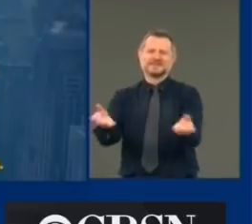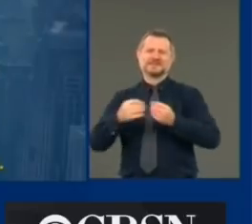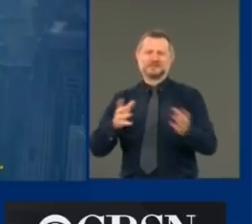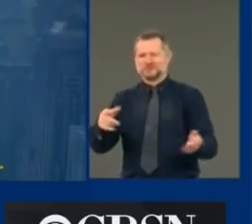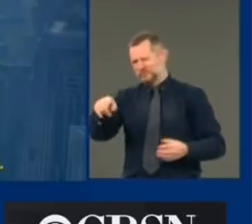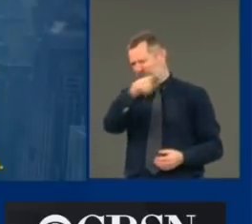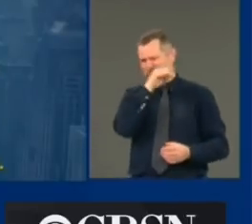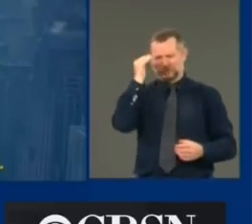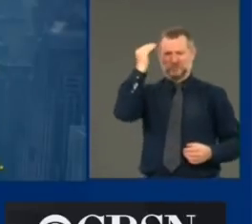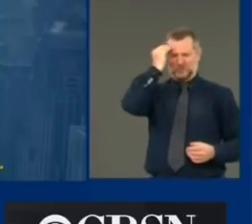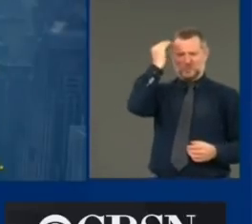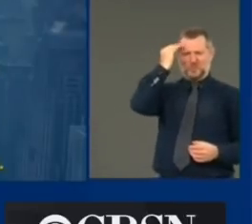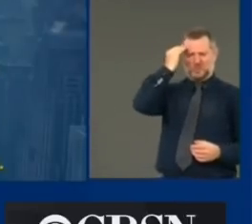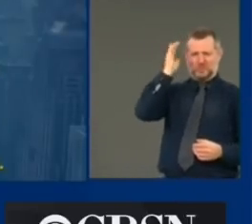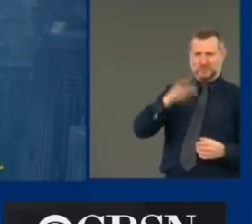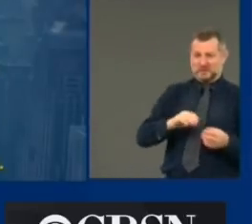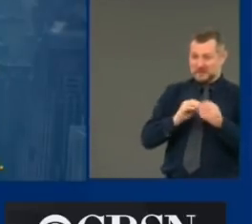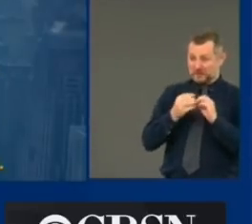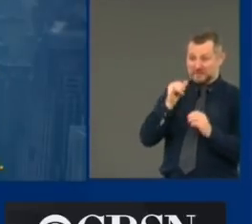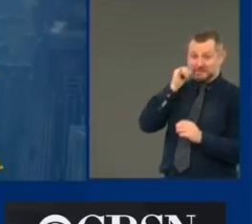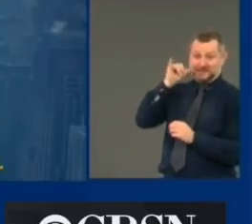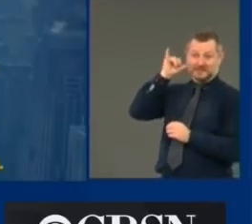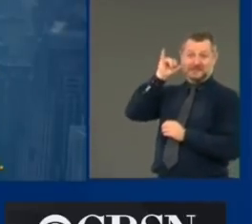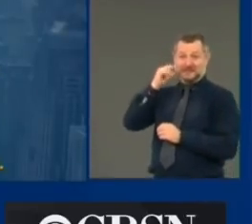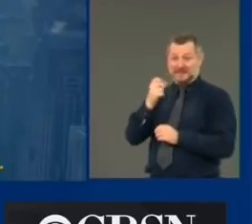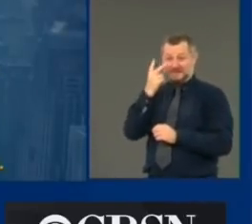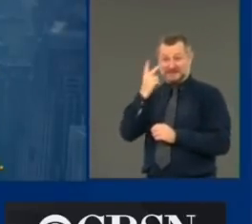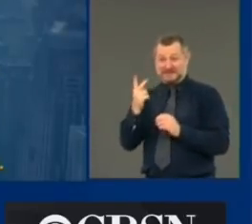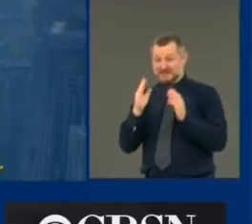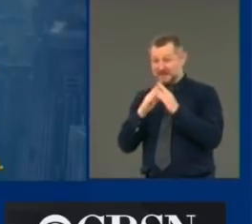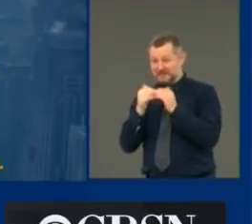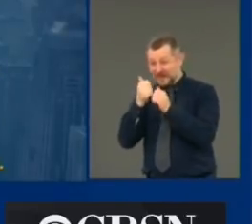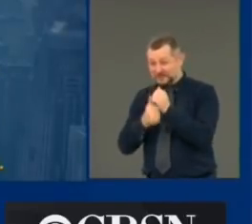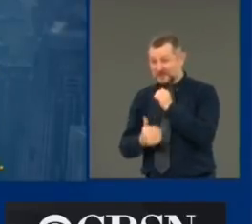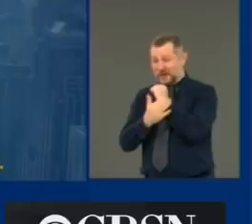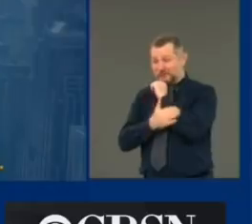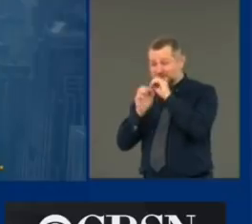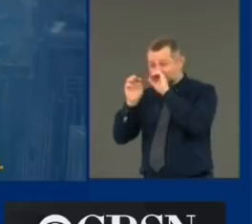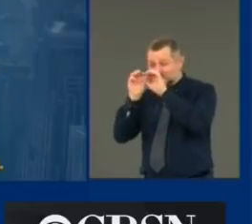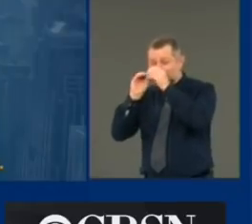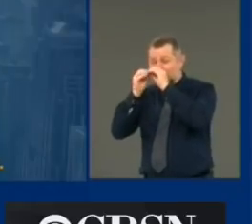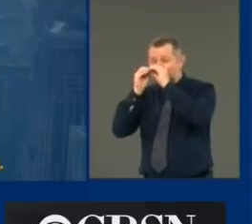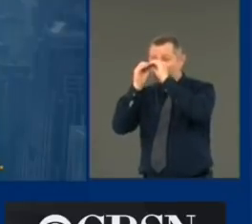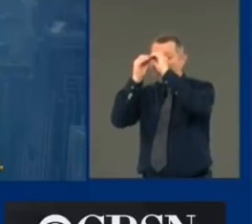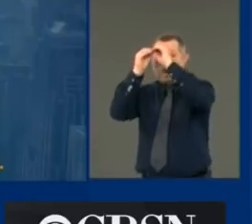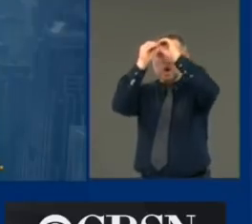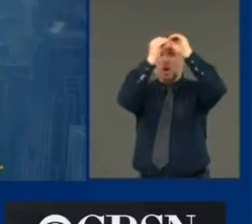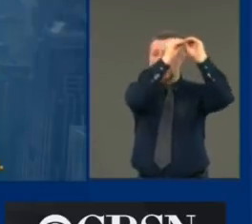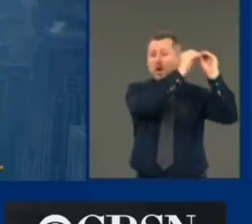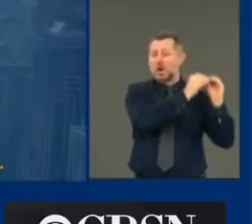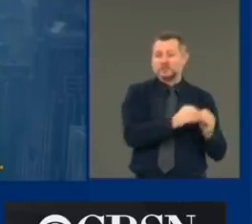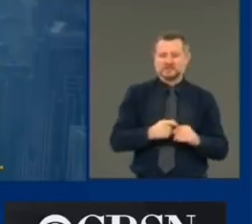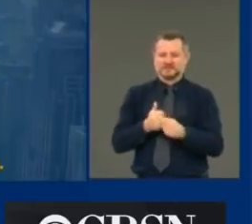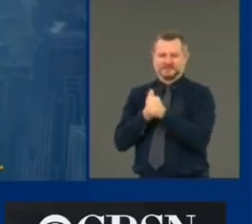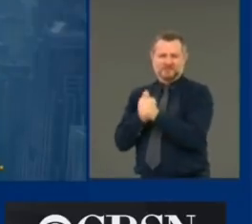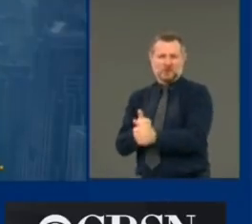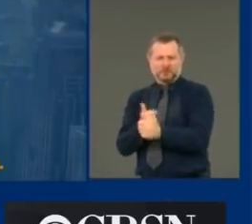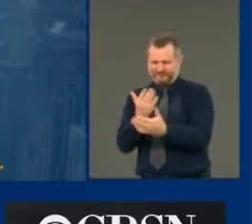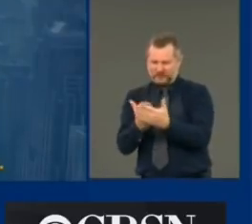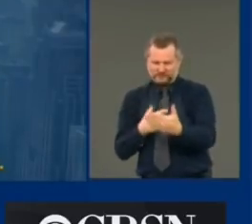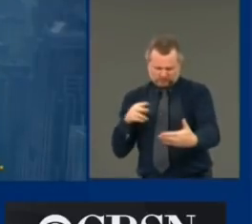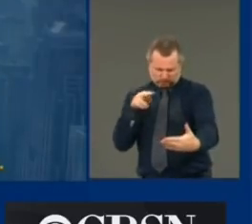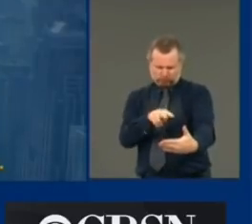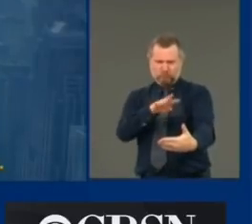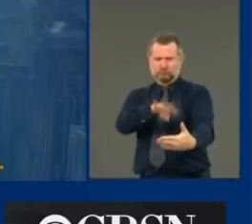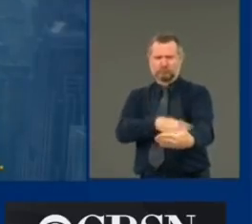were yesterday, city by city, county by county. Look at that data. That's what's